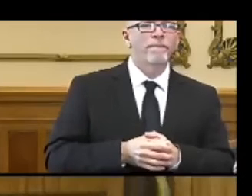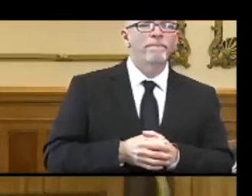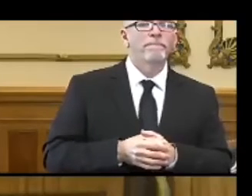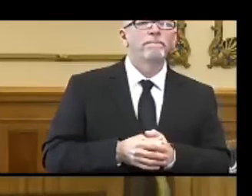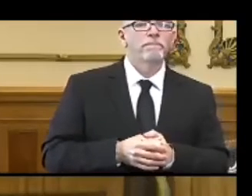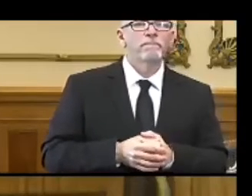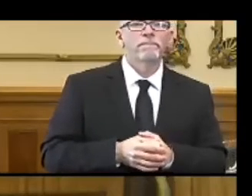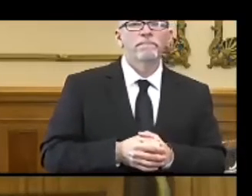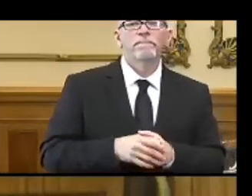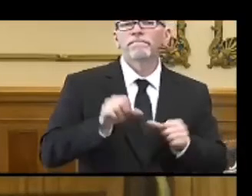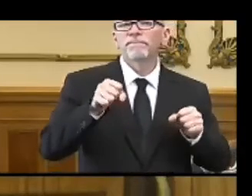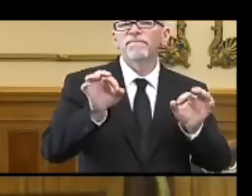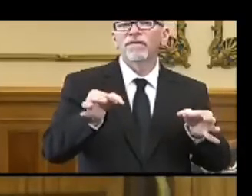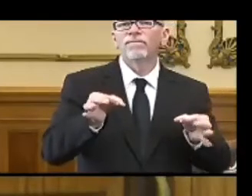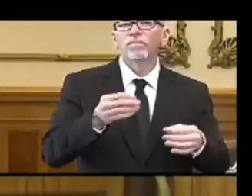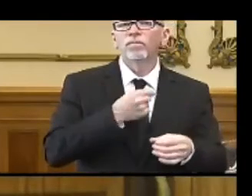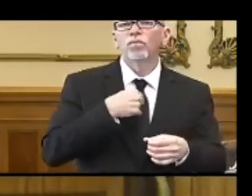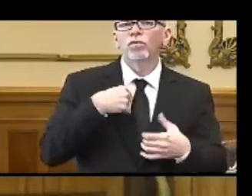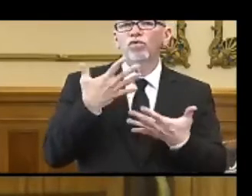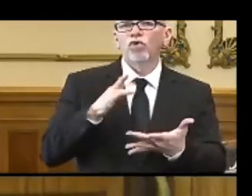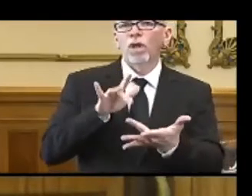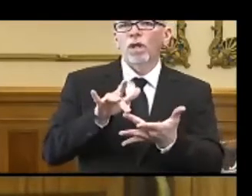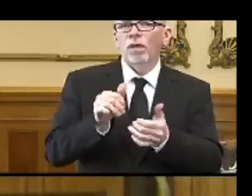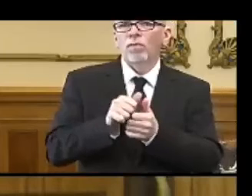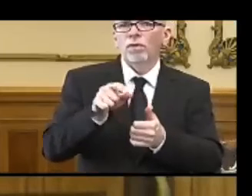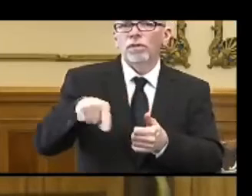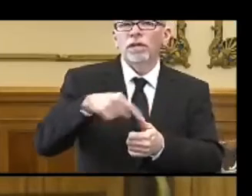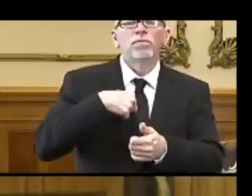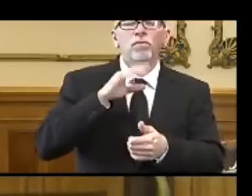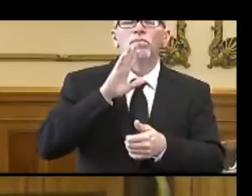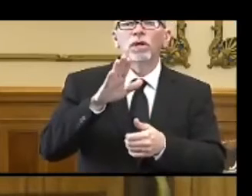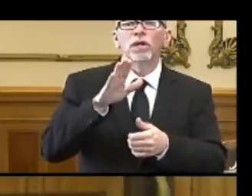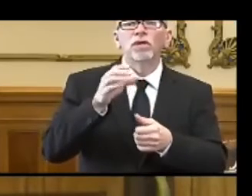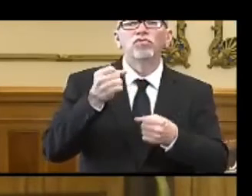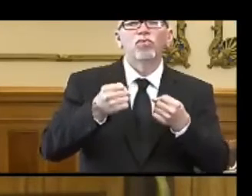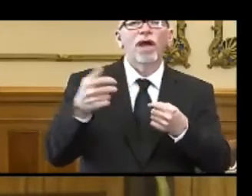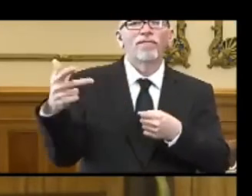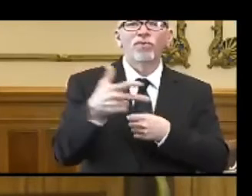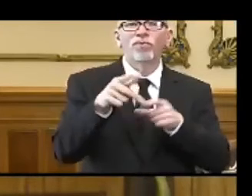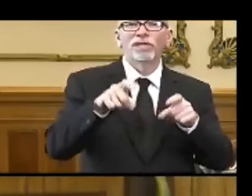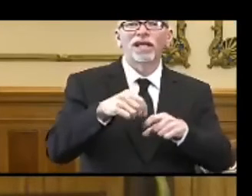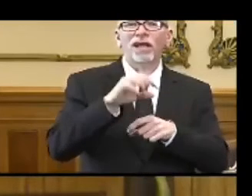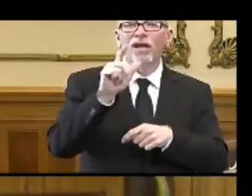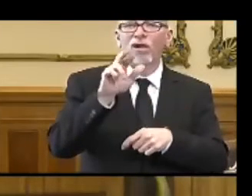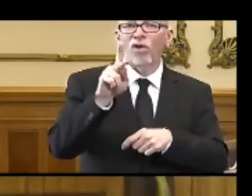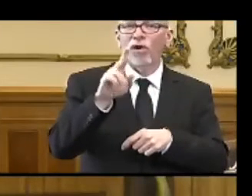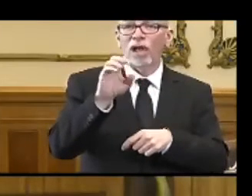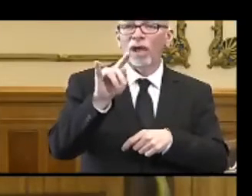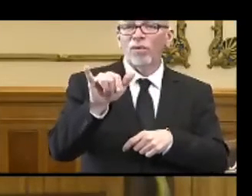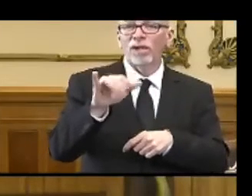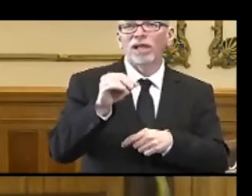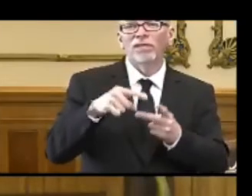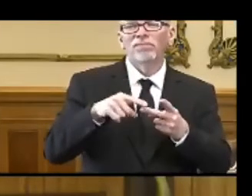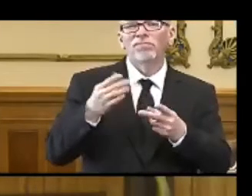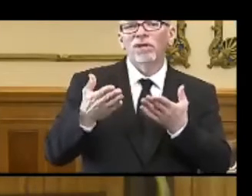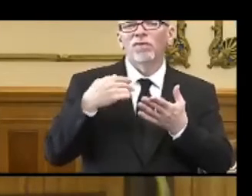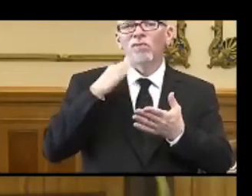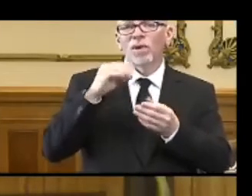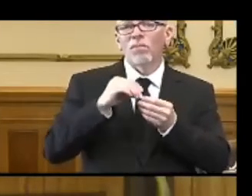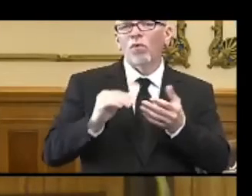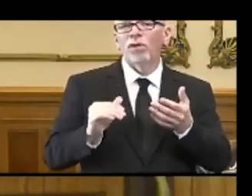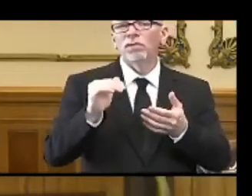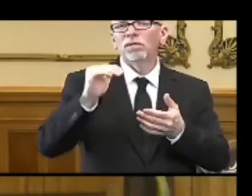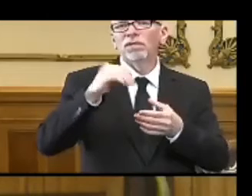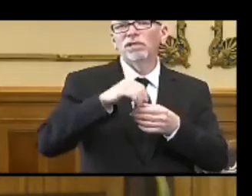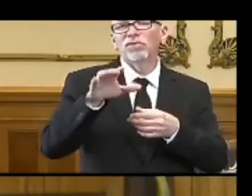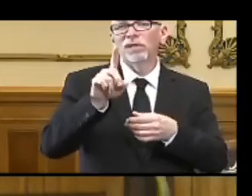Yeah, most certainly, and we have been in contact with them. We will do the drive-through testing down in Clark County, and probably will come a little bit further north and do